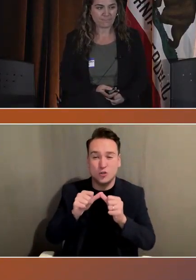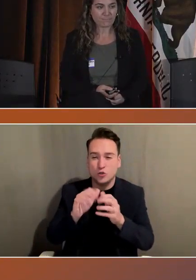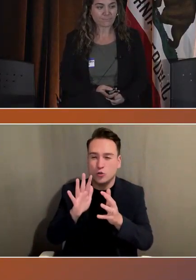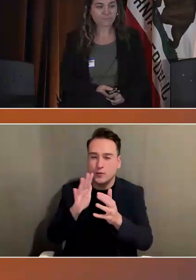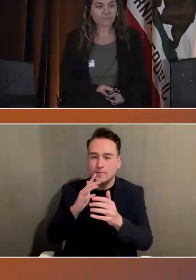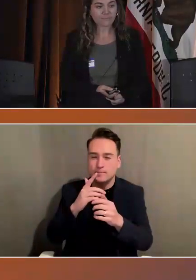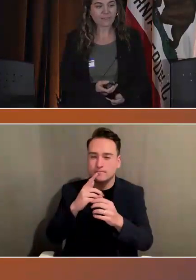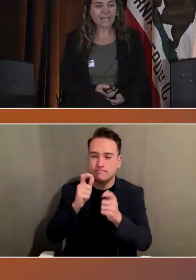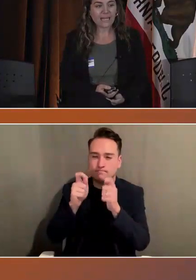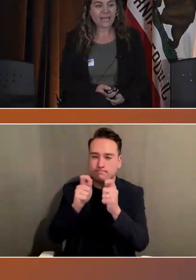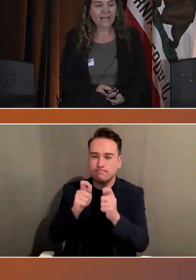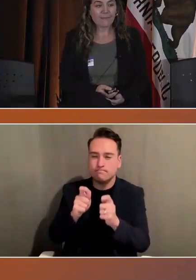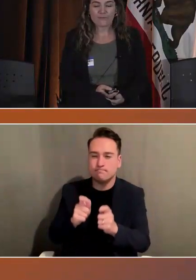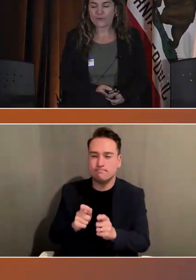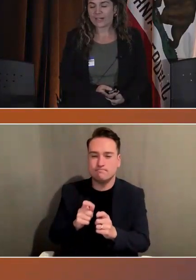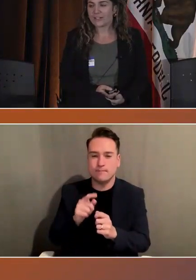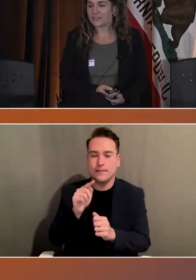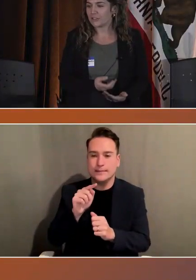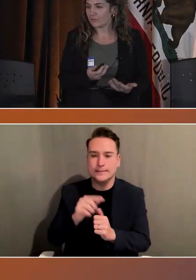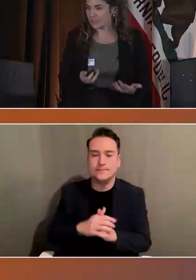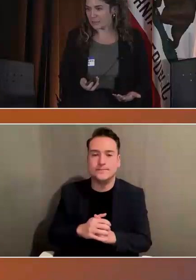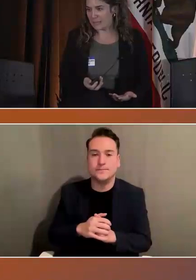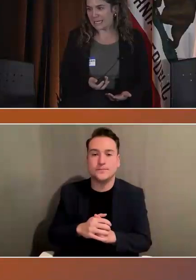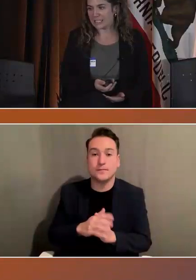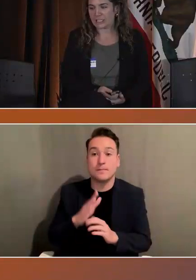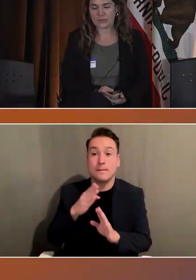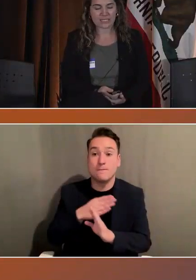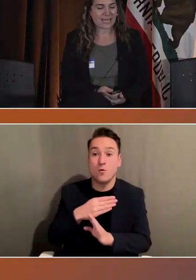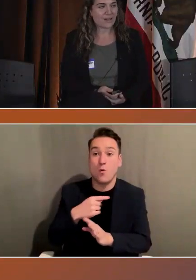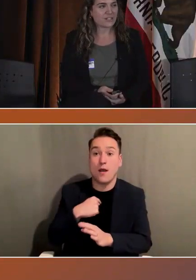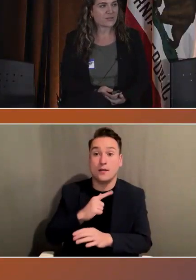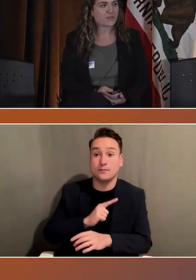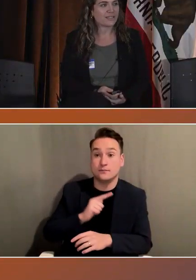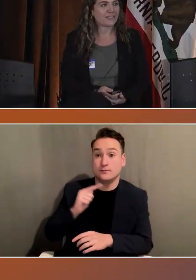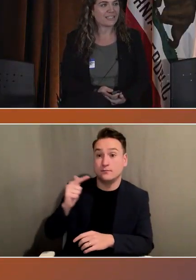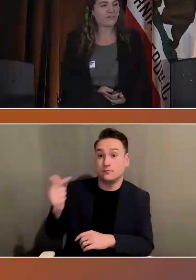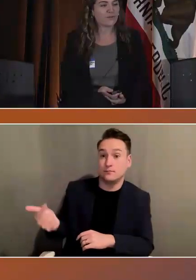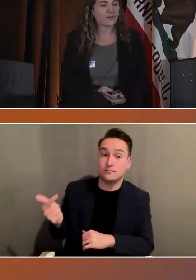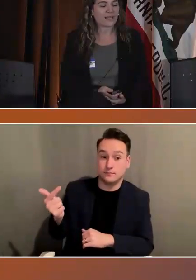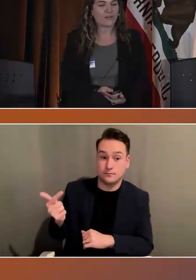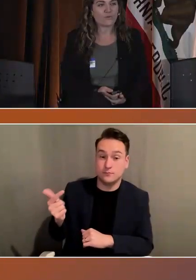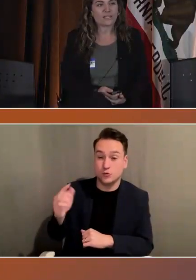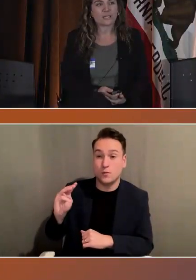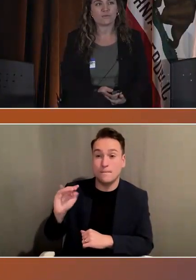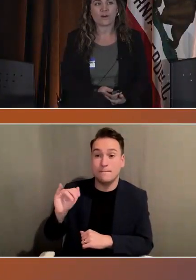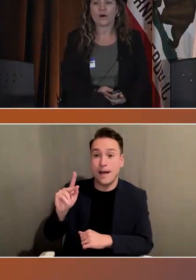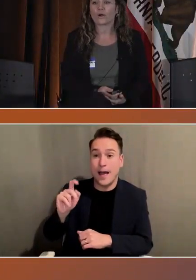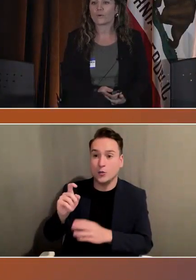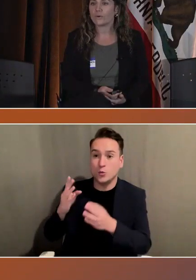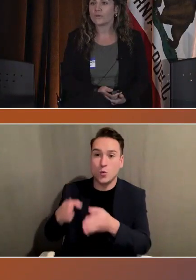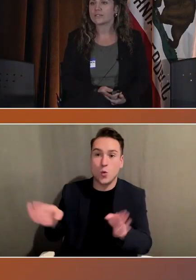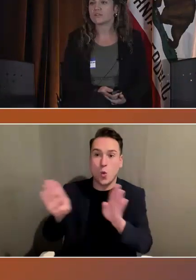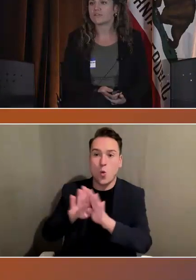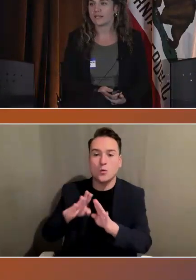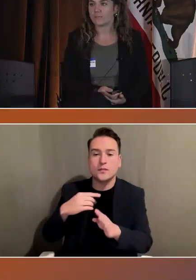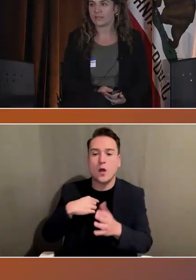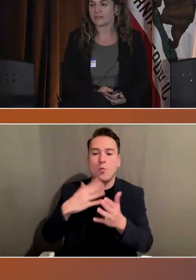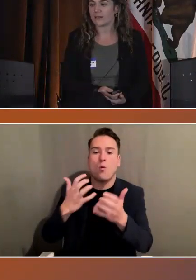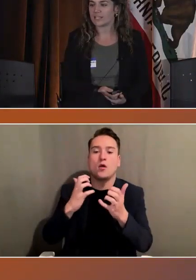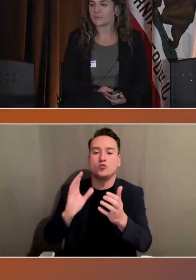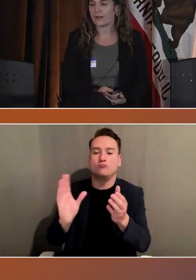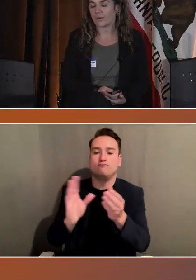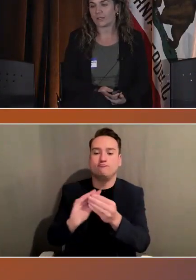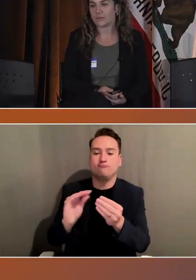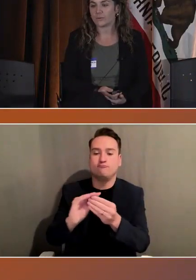toolkit. And before I turn it over to Mike to close us out, I just want to leave you with kind of what some of our goals of developing